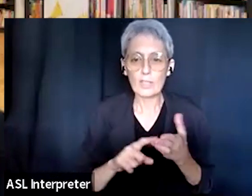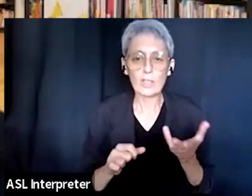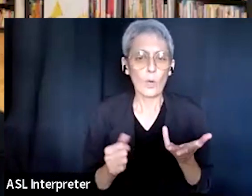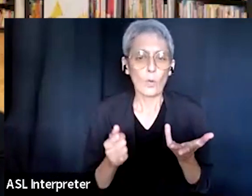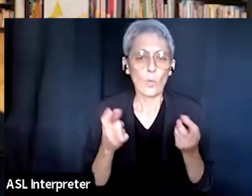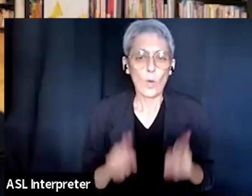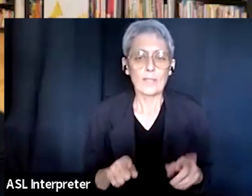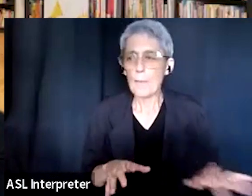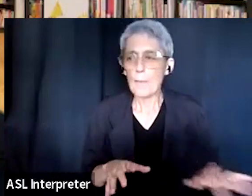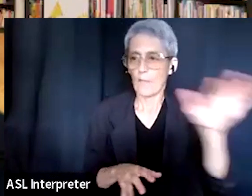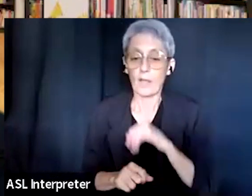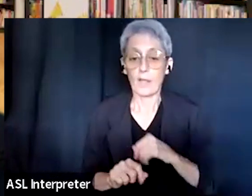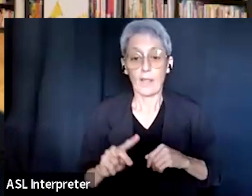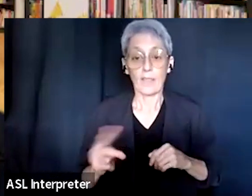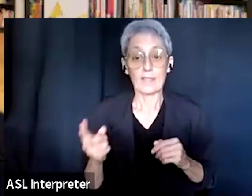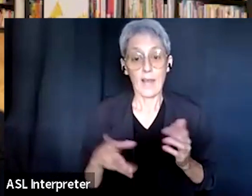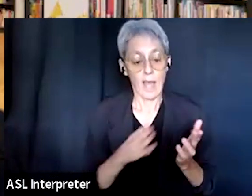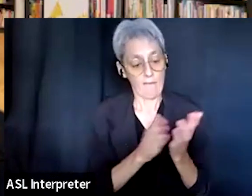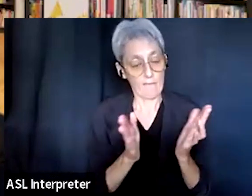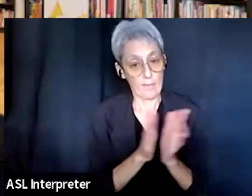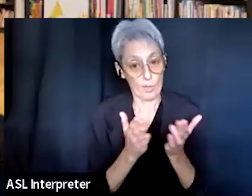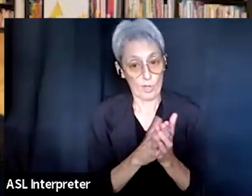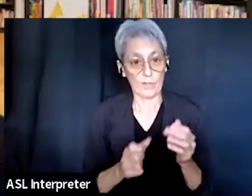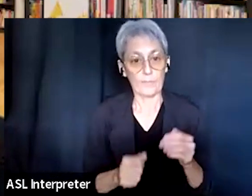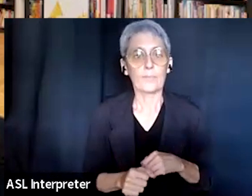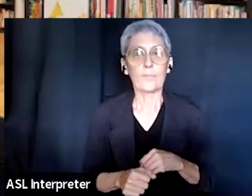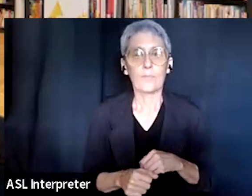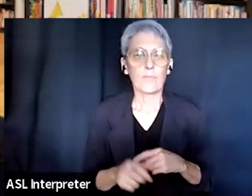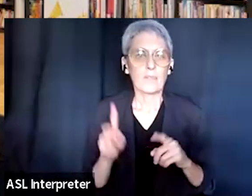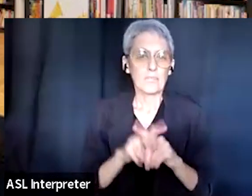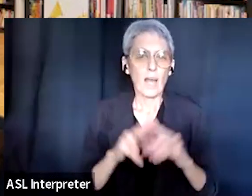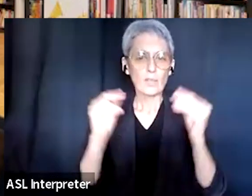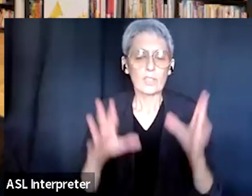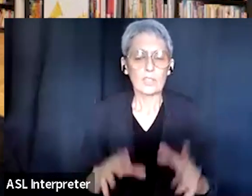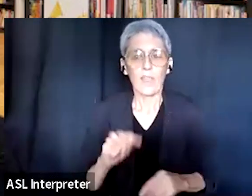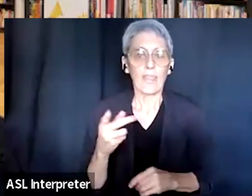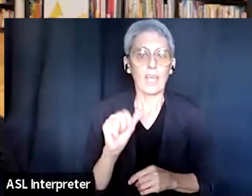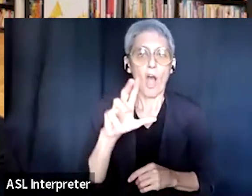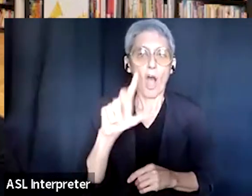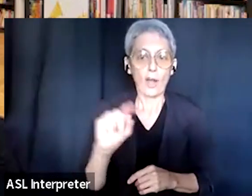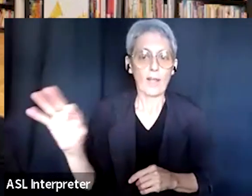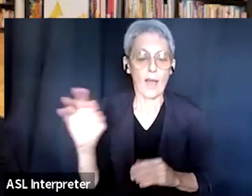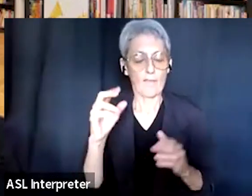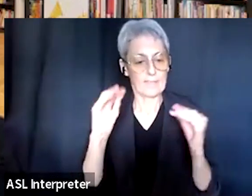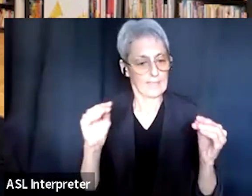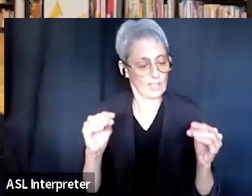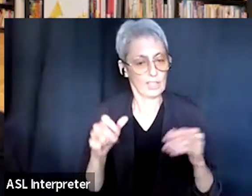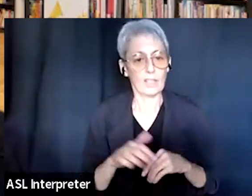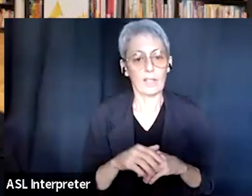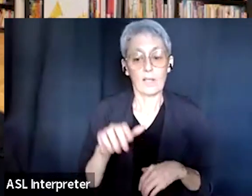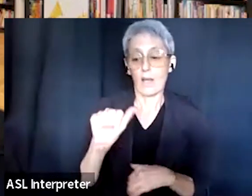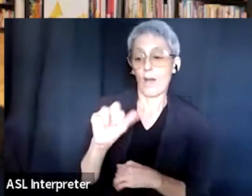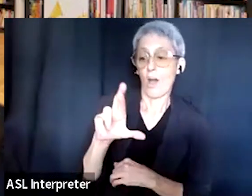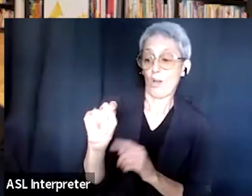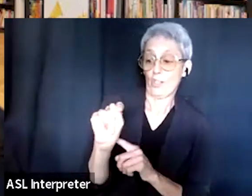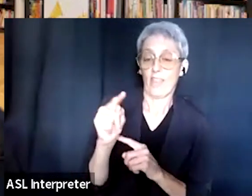it into practice for teachers in what we call the art of teaching. And we've used the art of teaching very purposefully, because